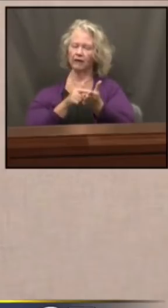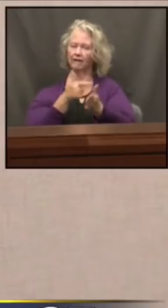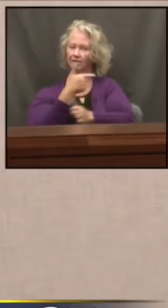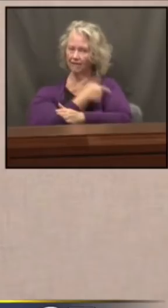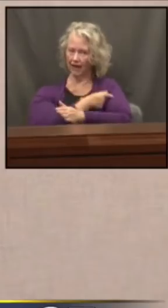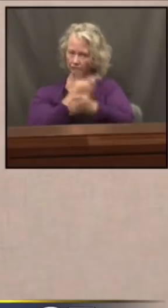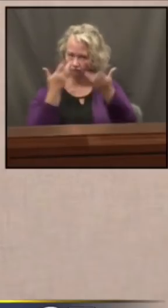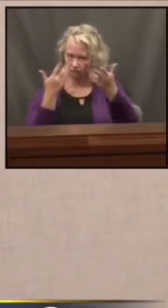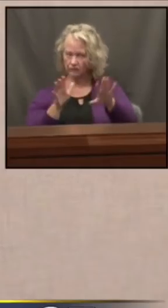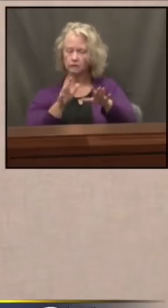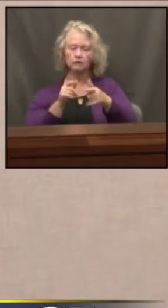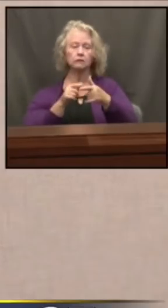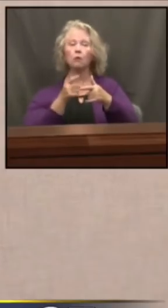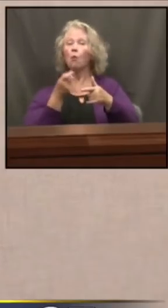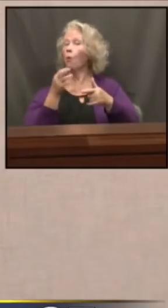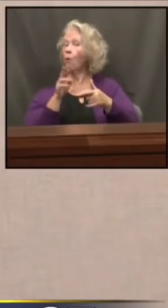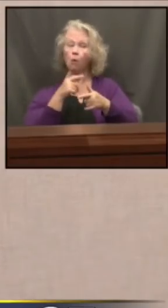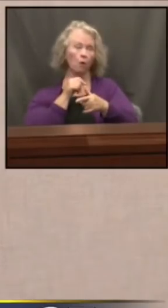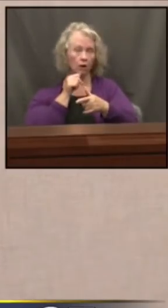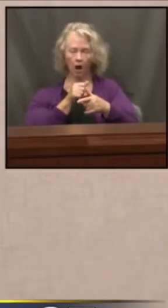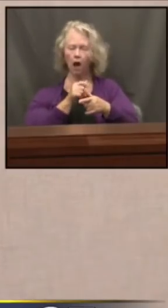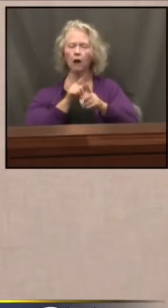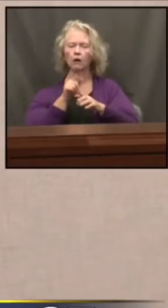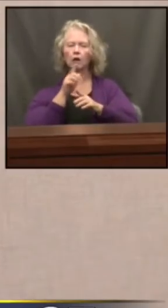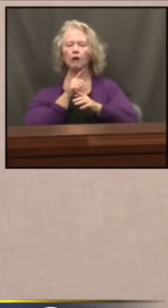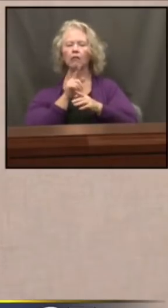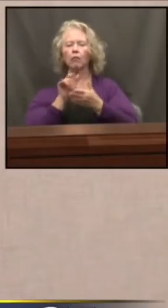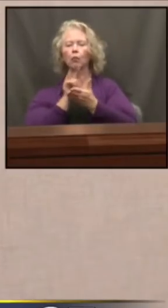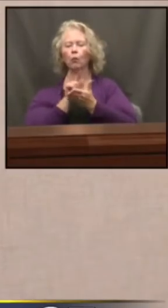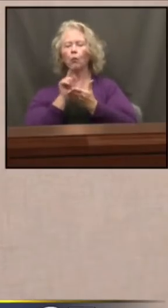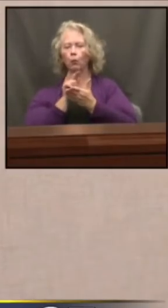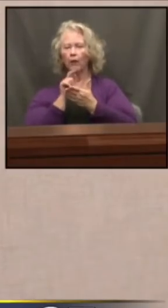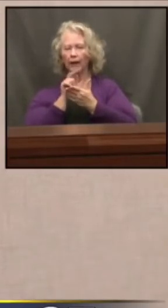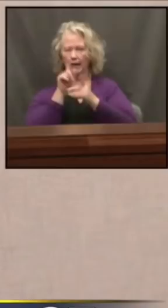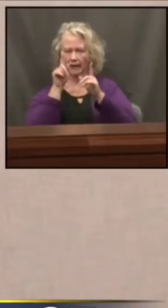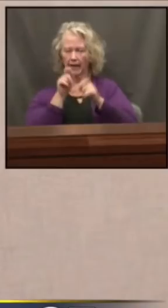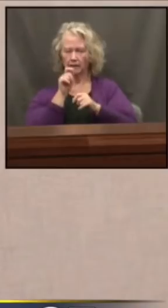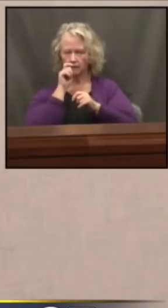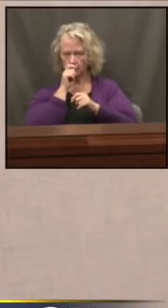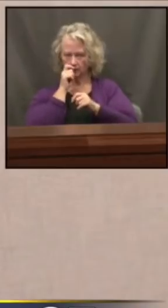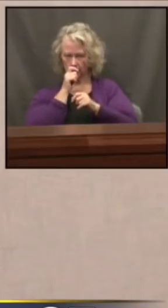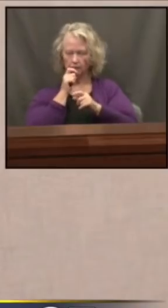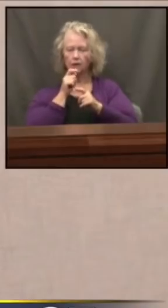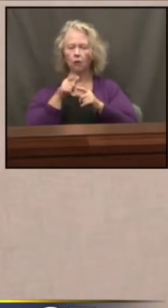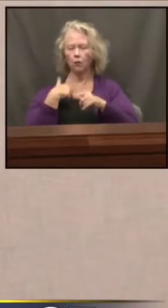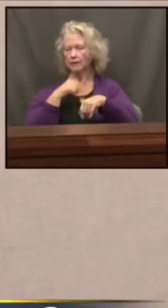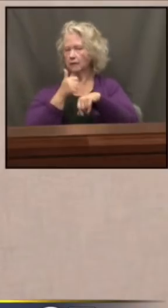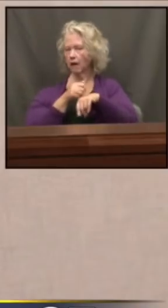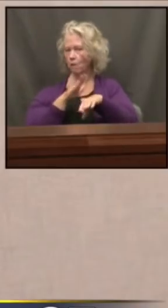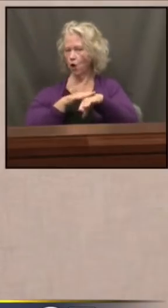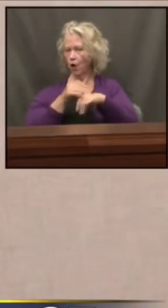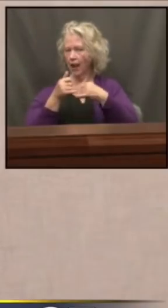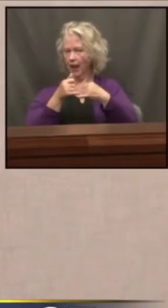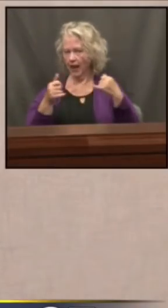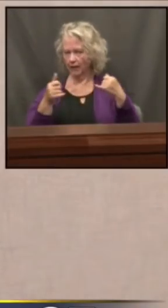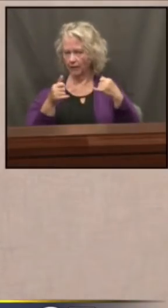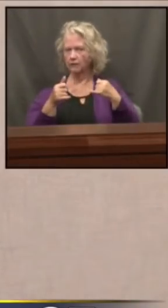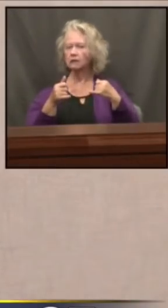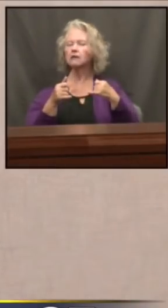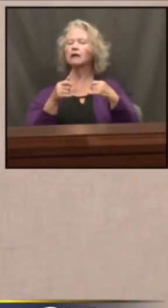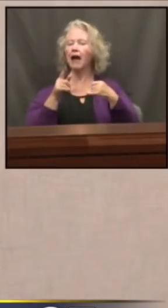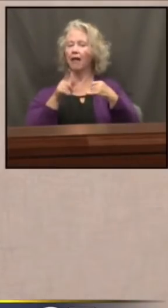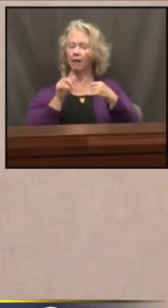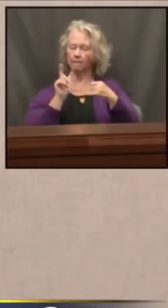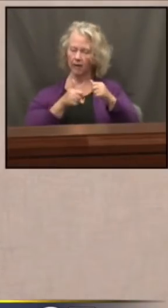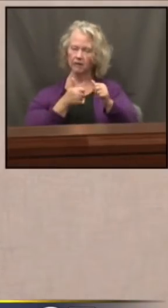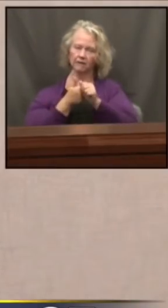or their weekly test result through the online system that we've established to be compliant by the